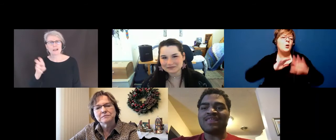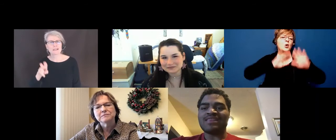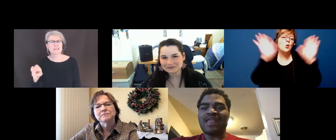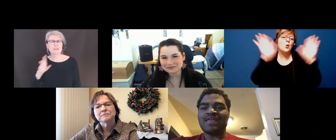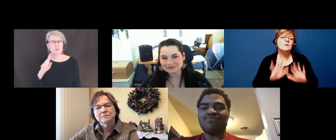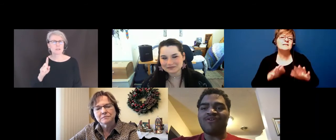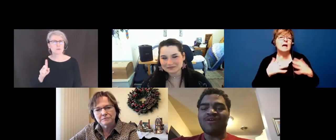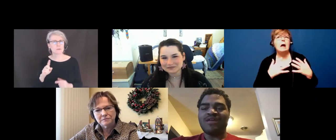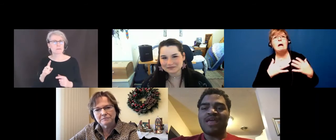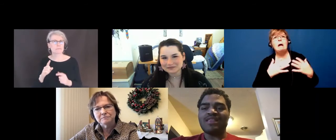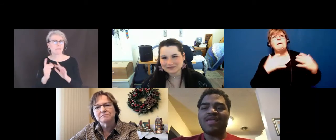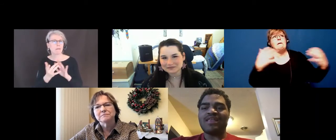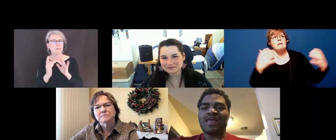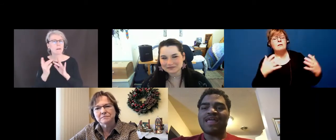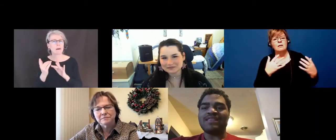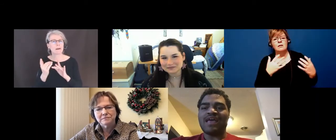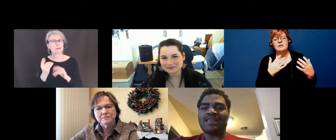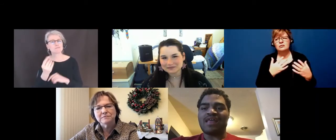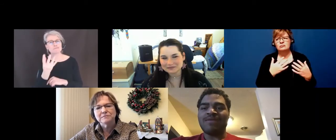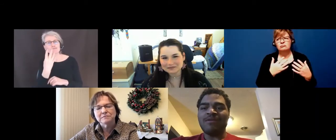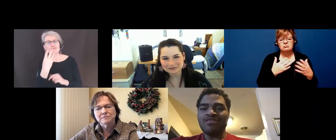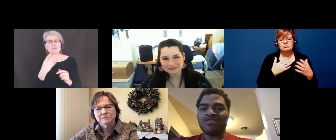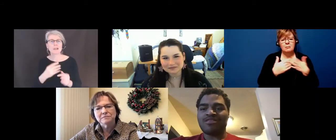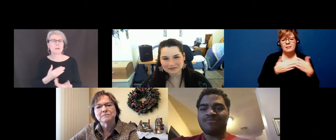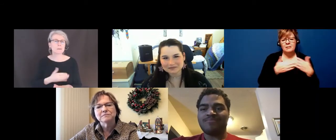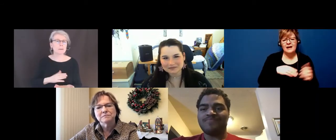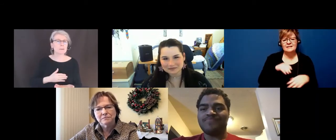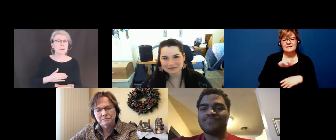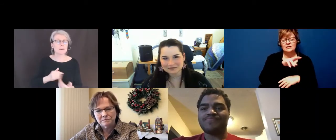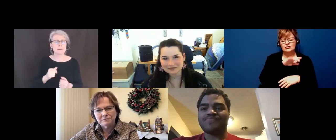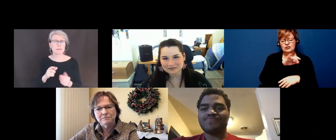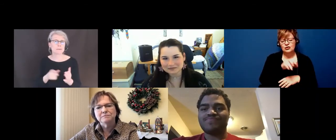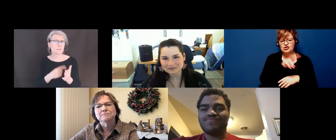I've needed to send in for, and then it's like an assignment.